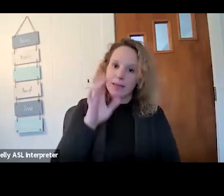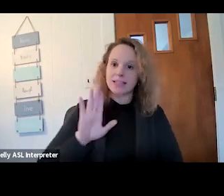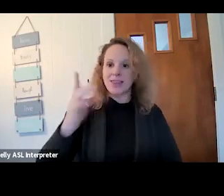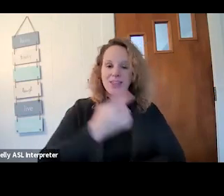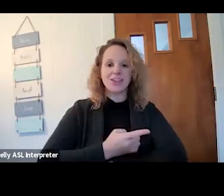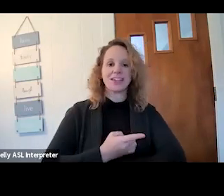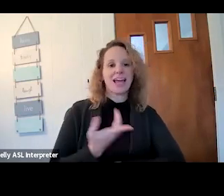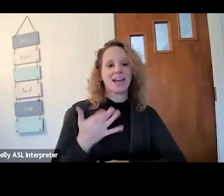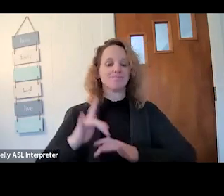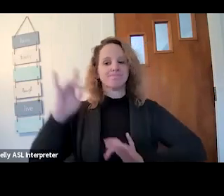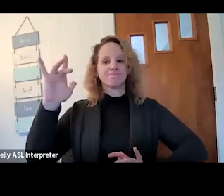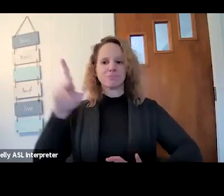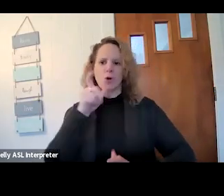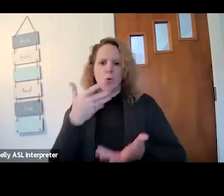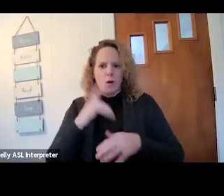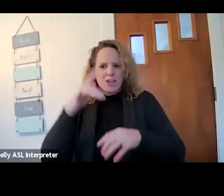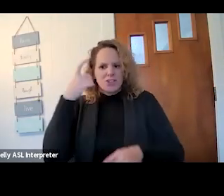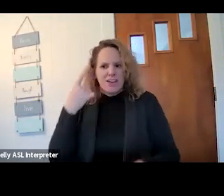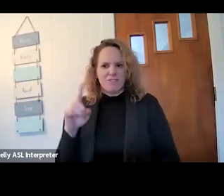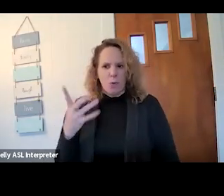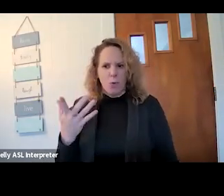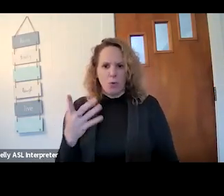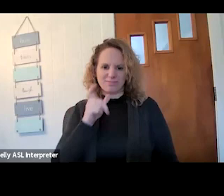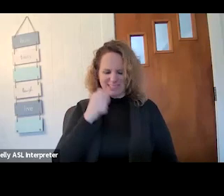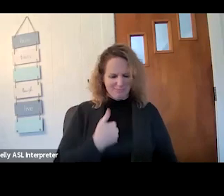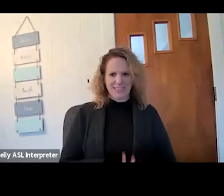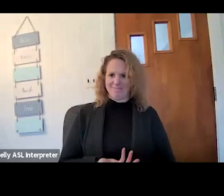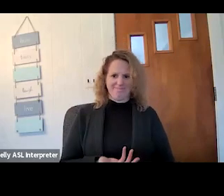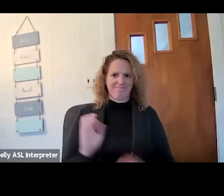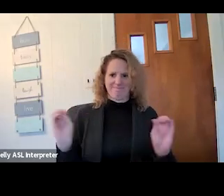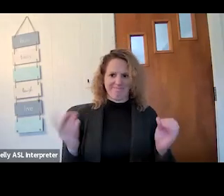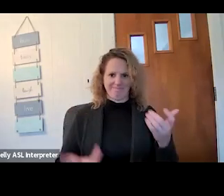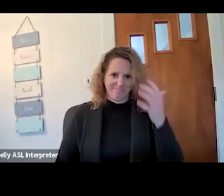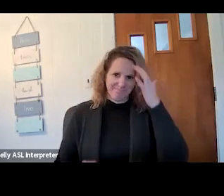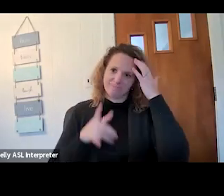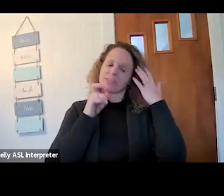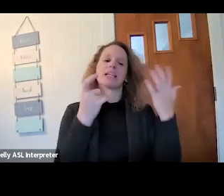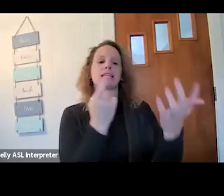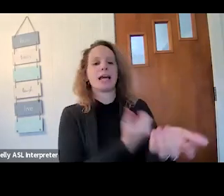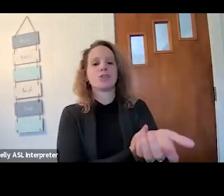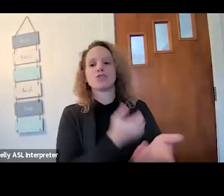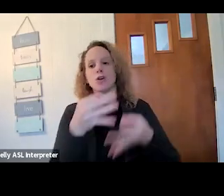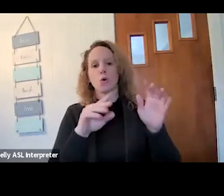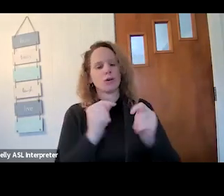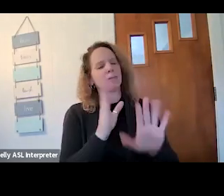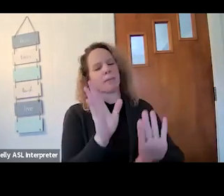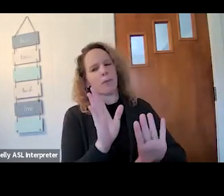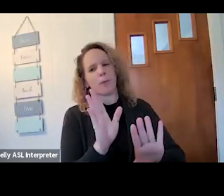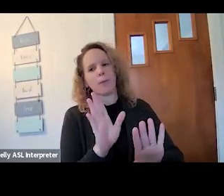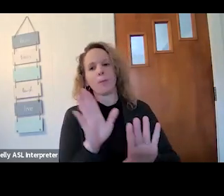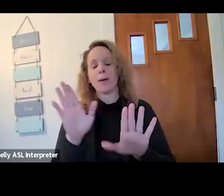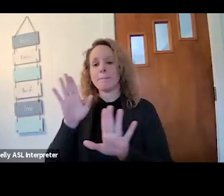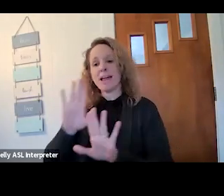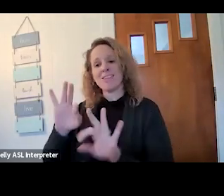to shine. And who do they want to shine in front of? Not me, and not the drug court team, but they want to shine in front of